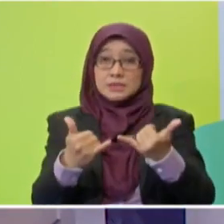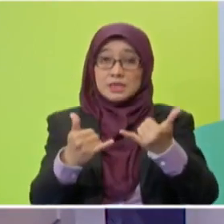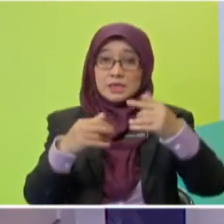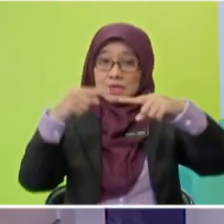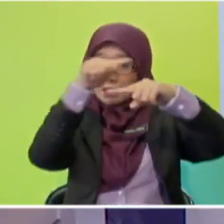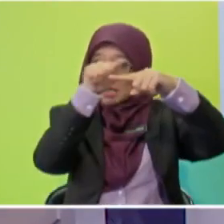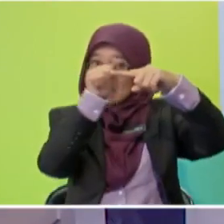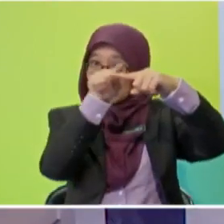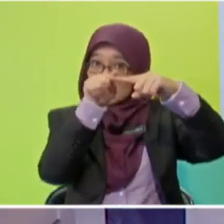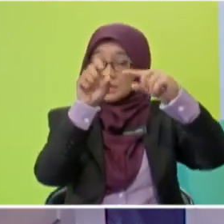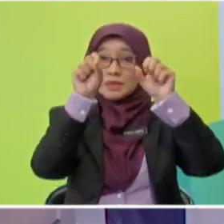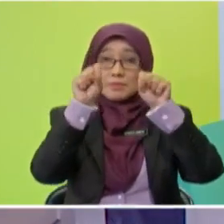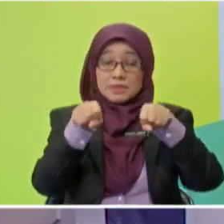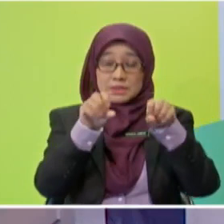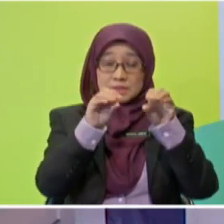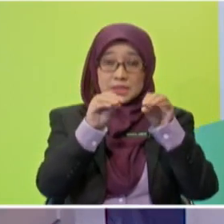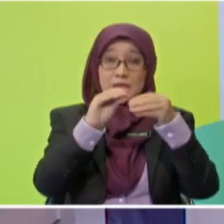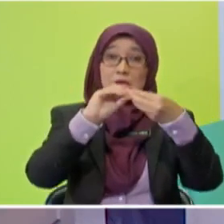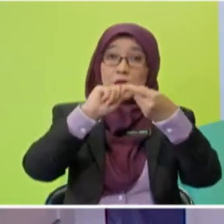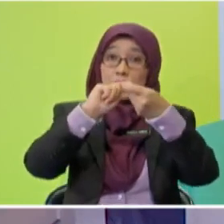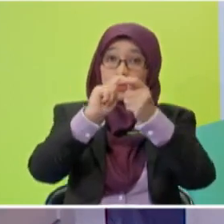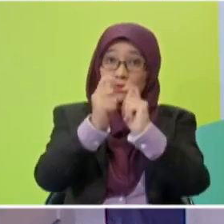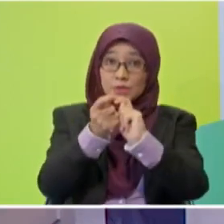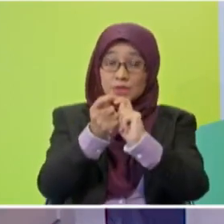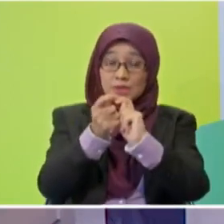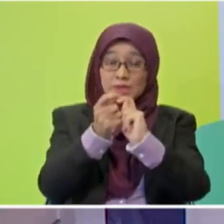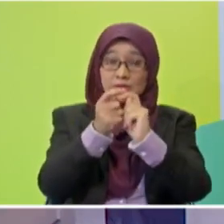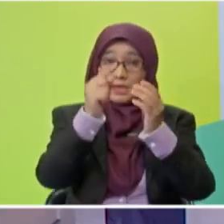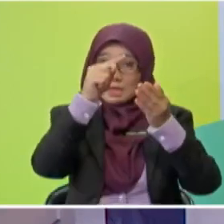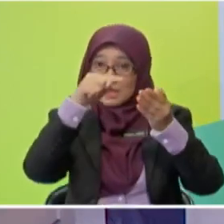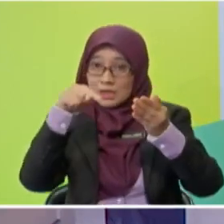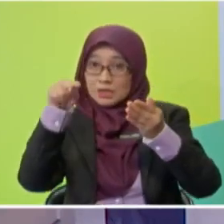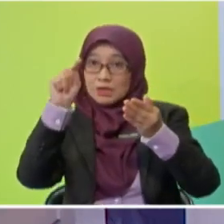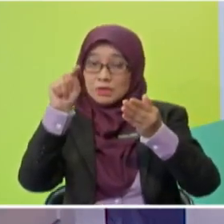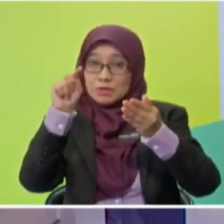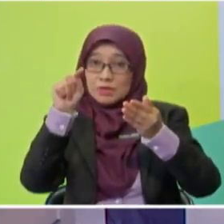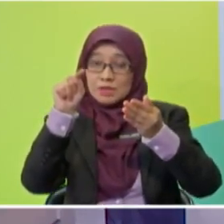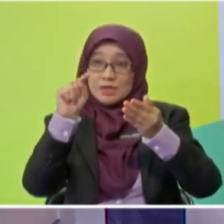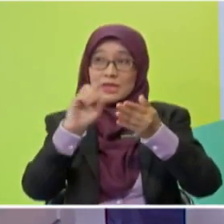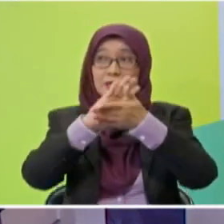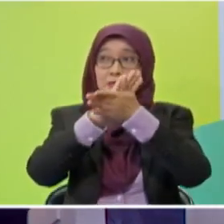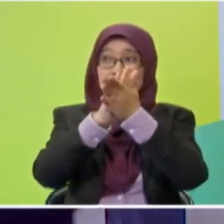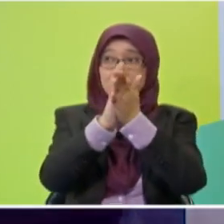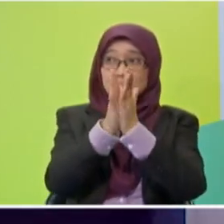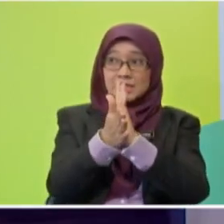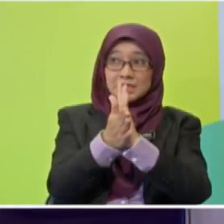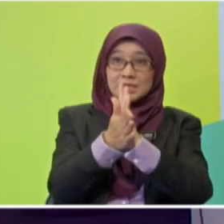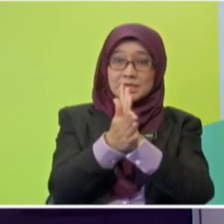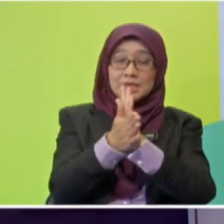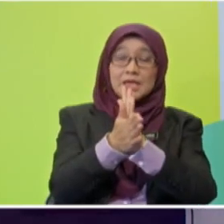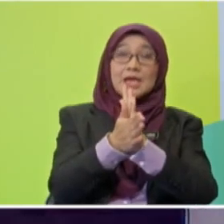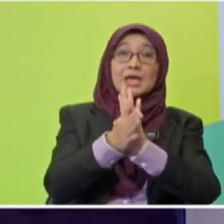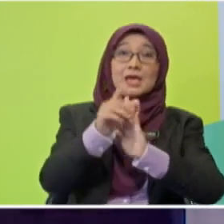now. So now I think it's 104.7. Yes, the decimal should come here. Yeah. Okay. I emphasize